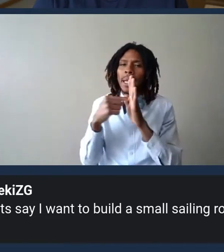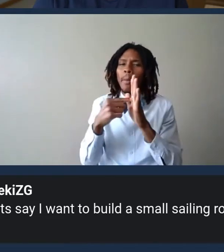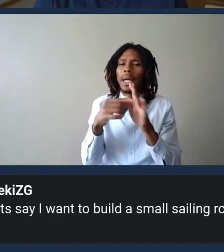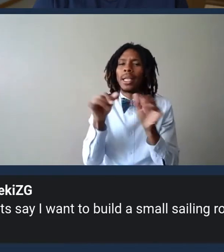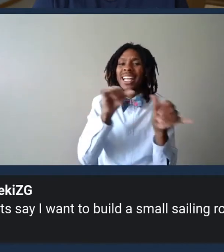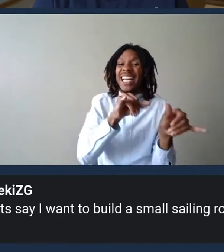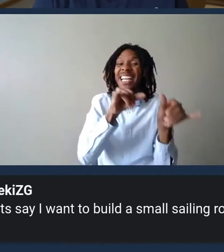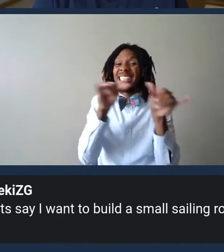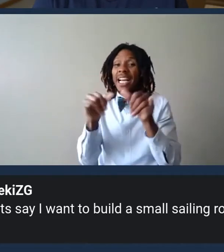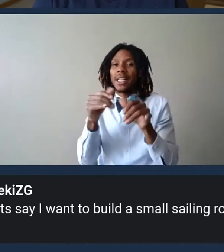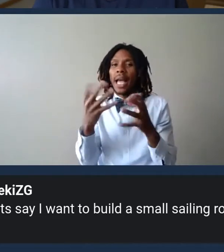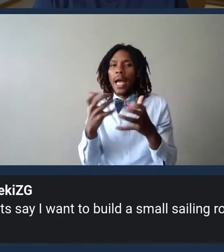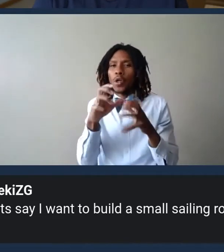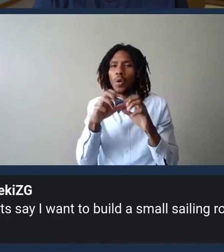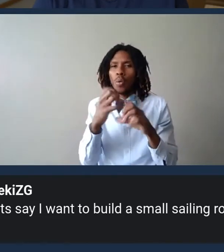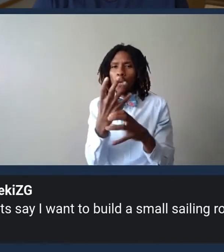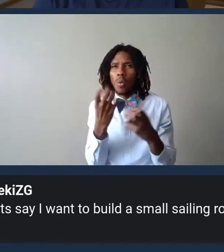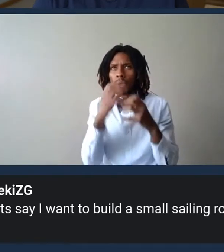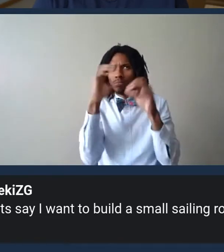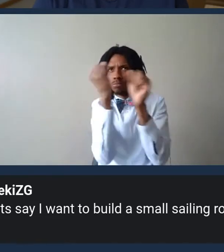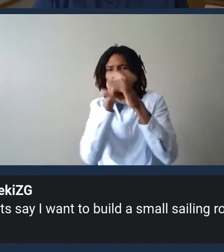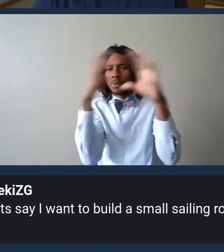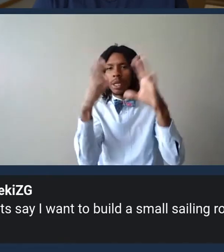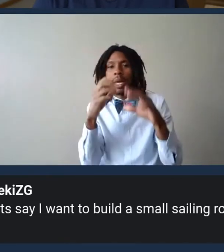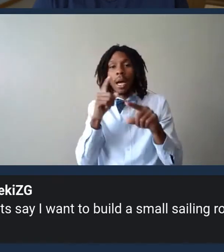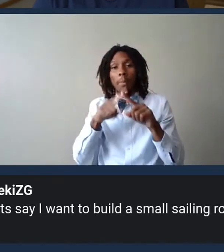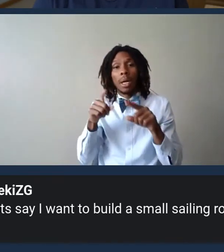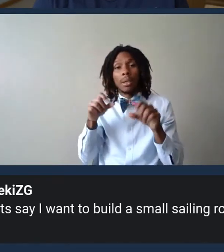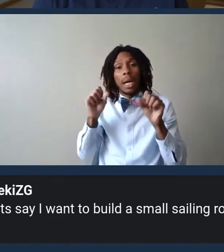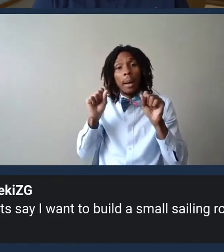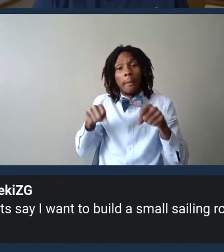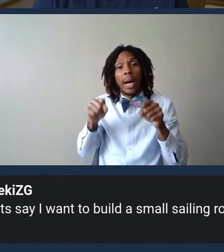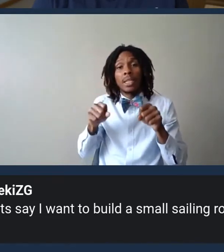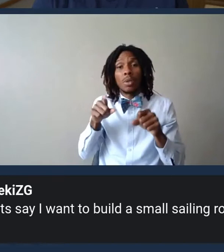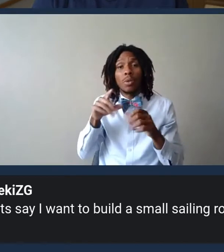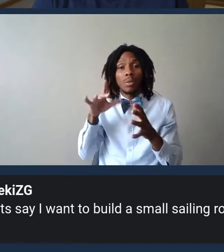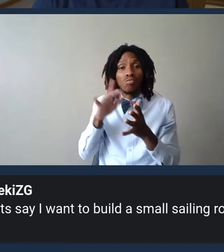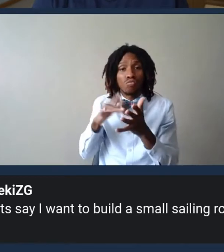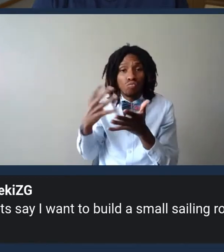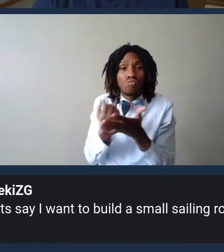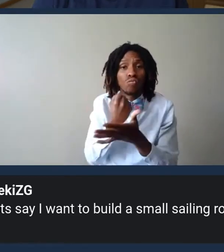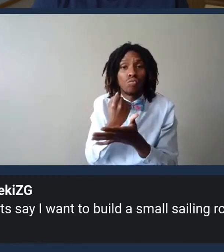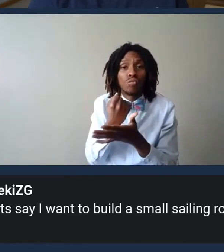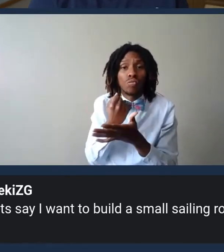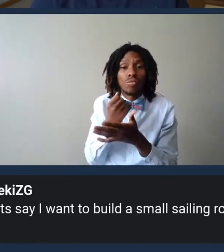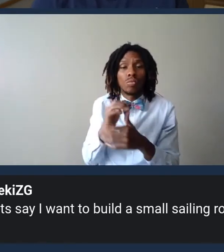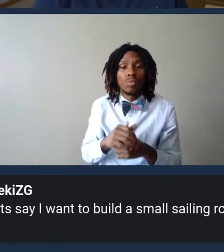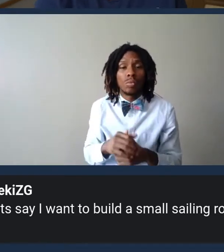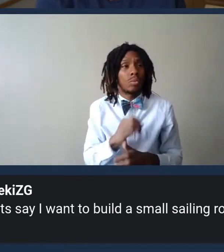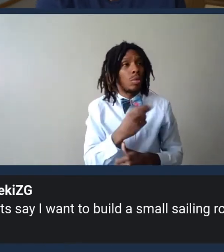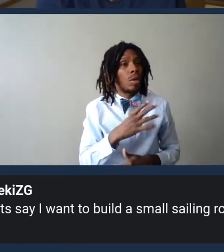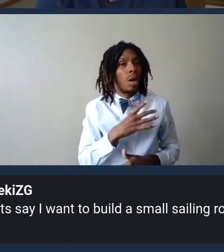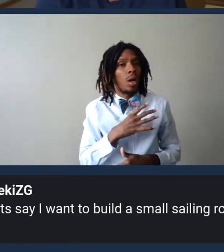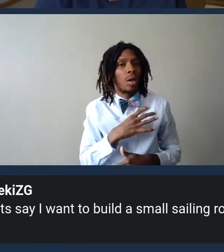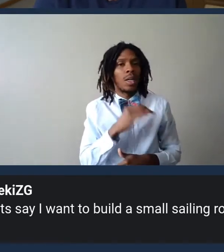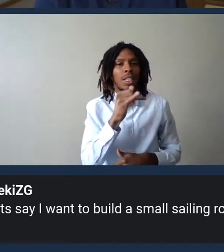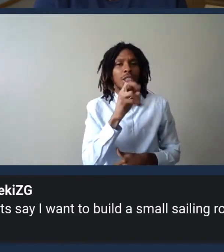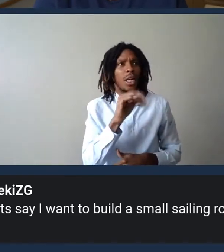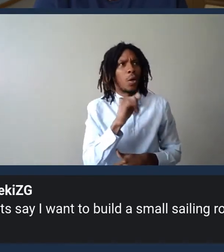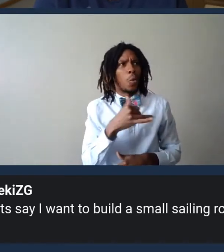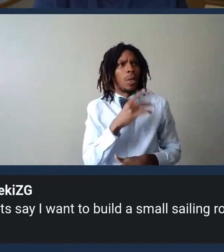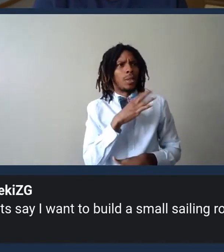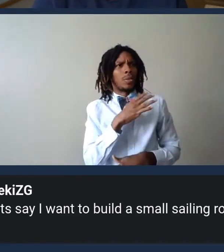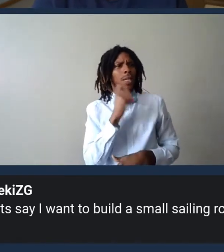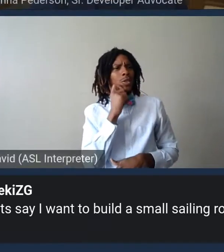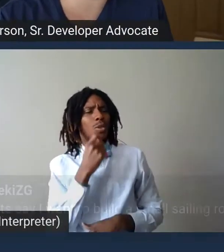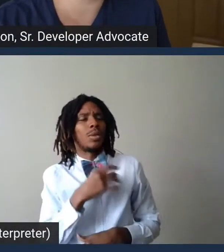it. But these capabilities are present in the simulation engines for you to take advantage of. Oh, awesome. That's really cool.